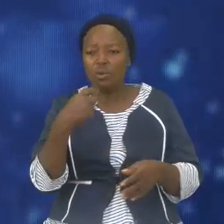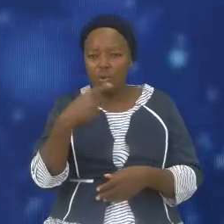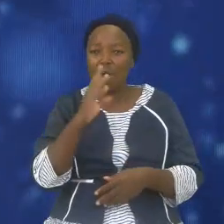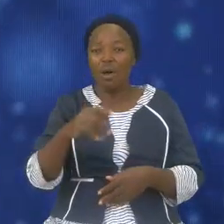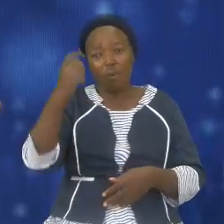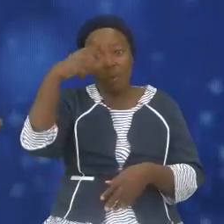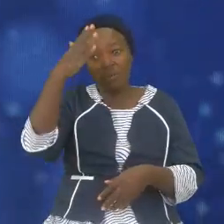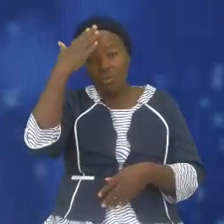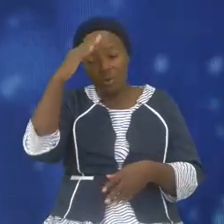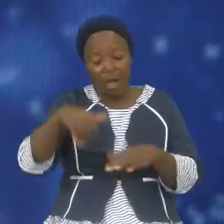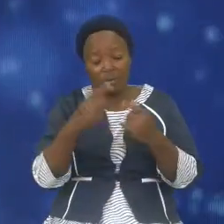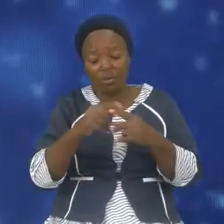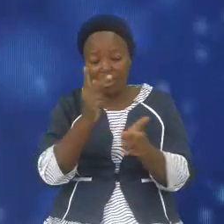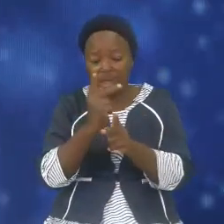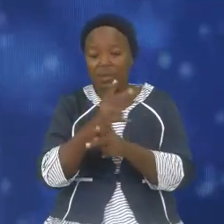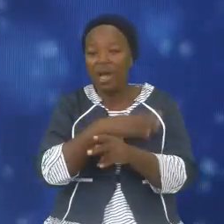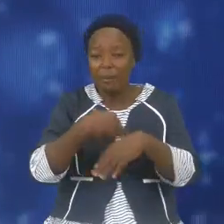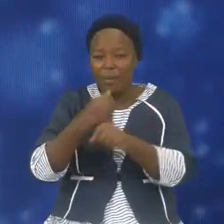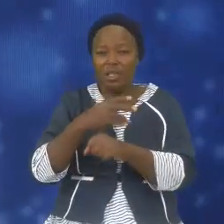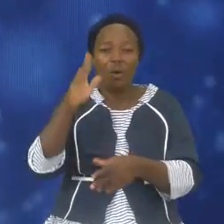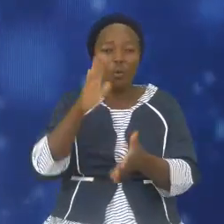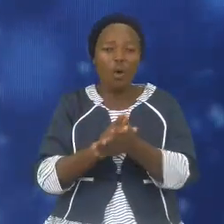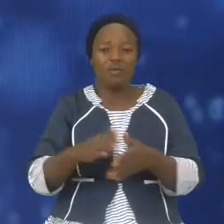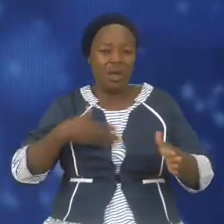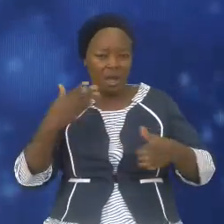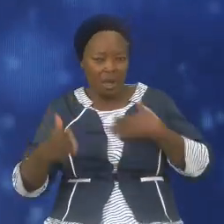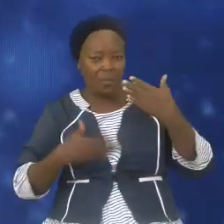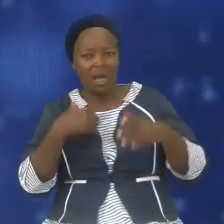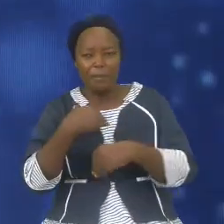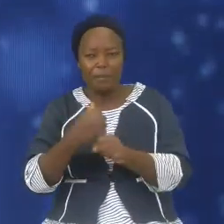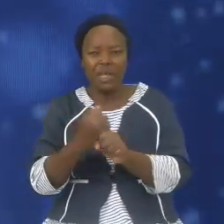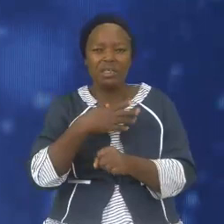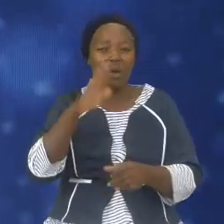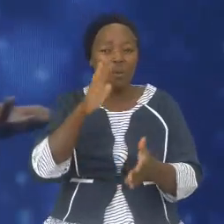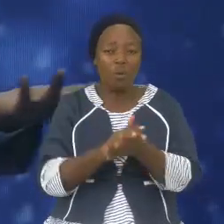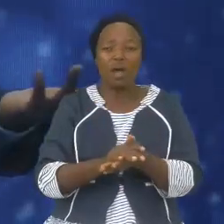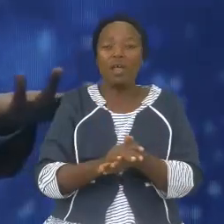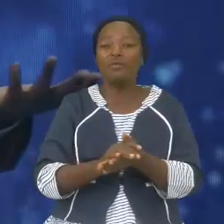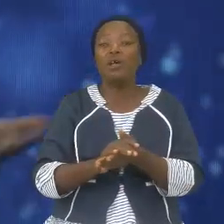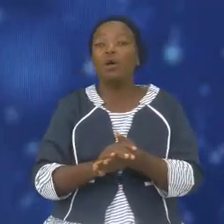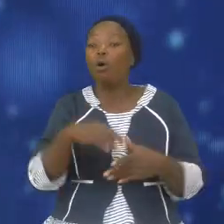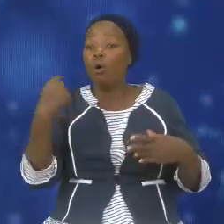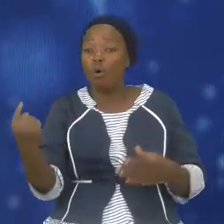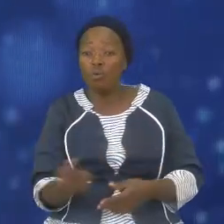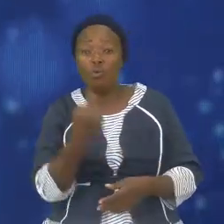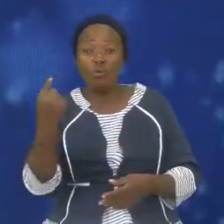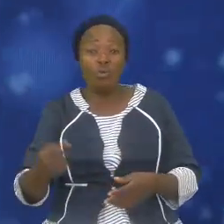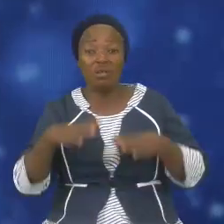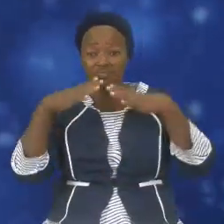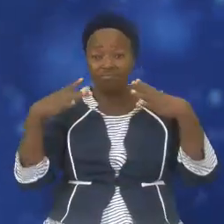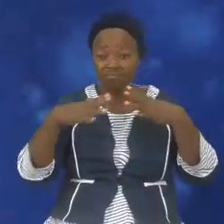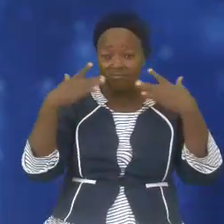wife happy. He knows how to keep the wife fulfilled. That's a wise husband. But the one who is foolish, who doesn't